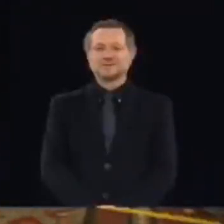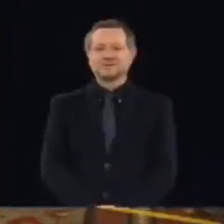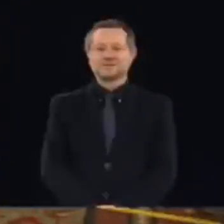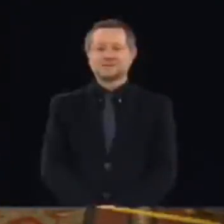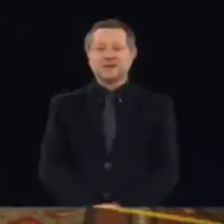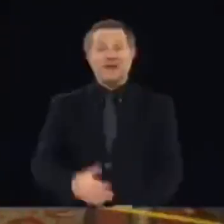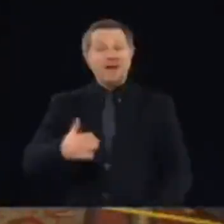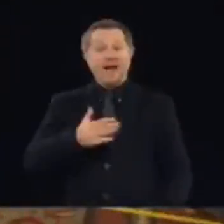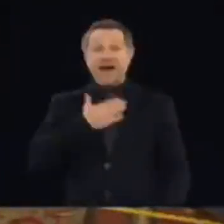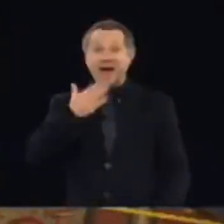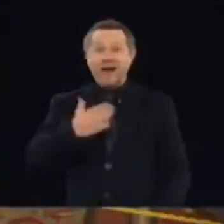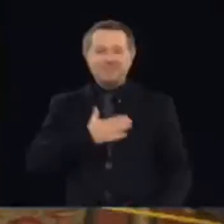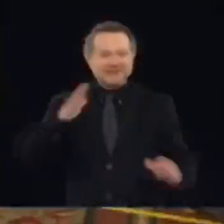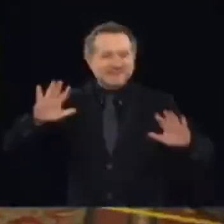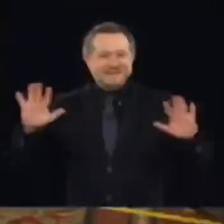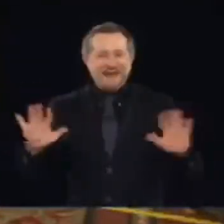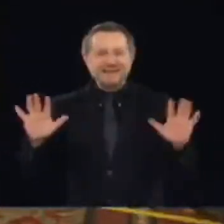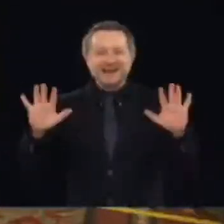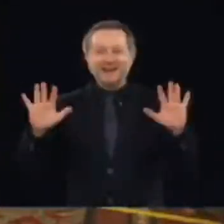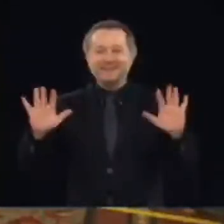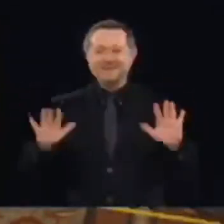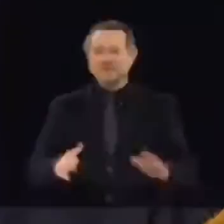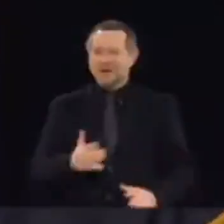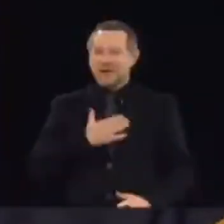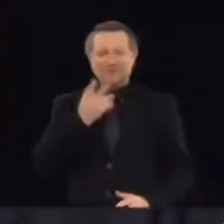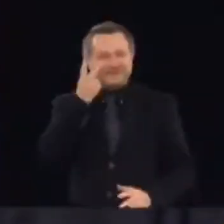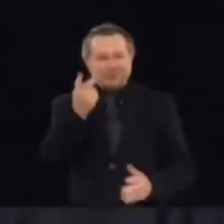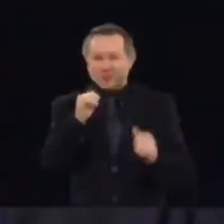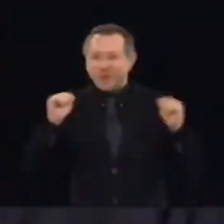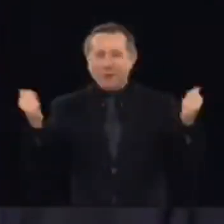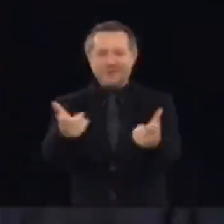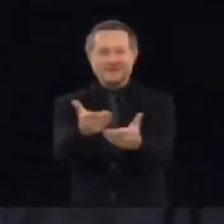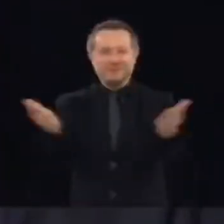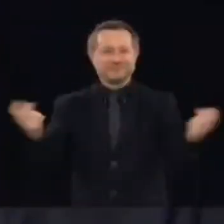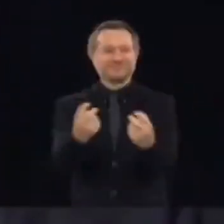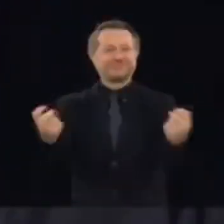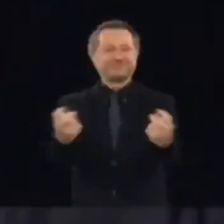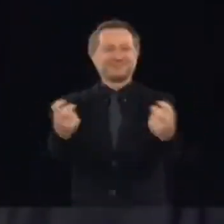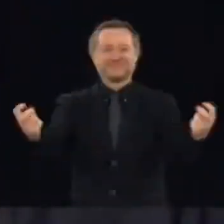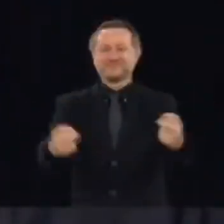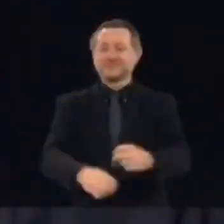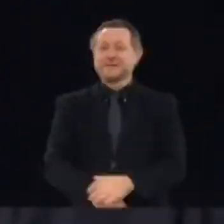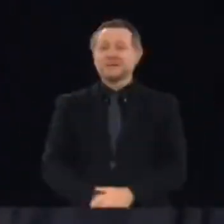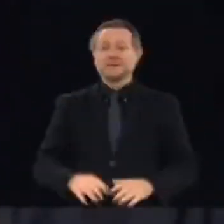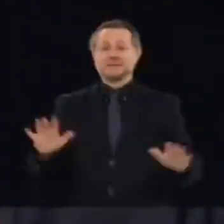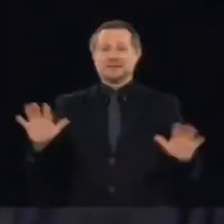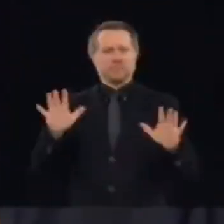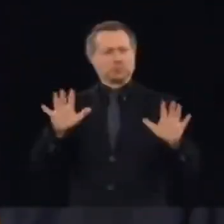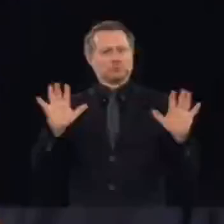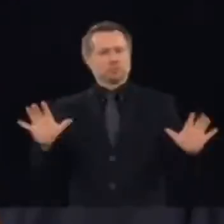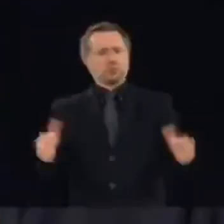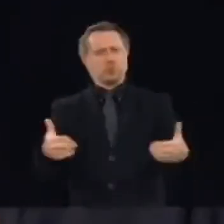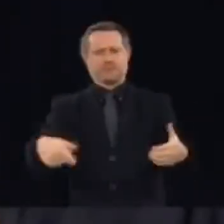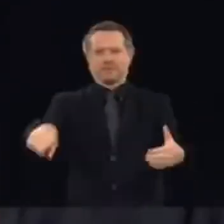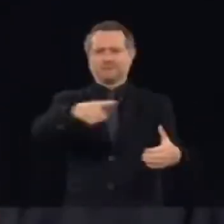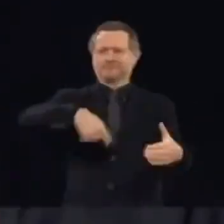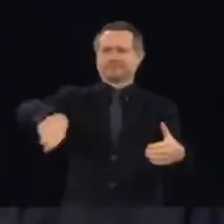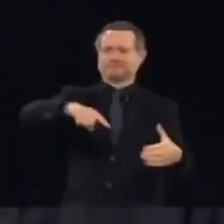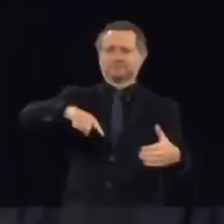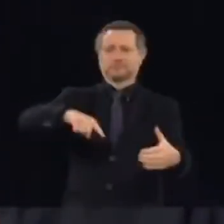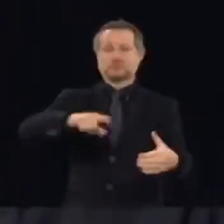Happy Sunday. Glad to see you all here. Sunday crew. Hope you're getting